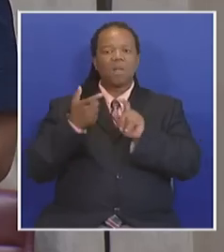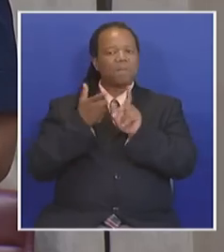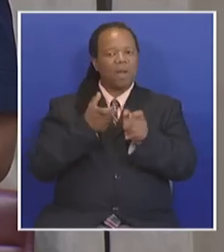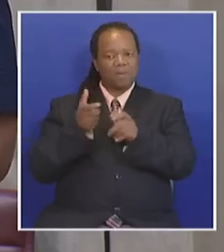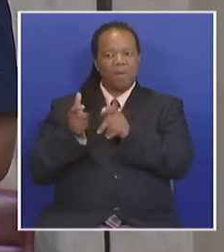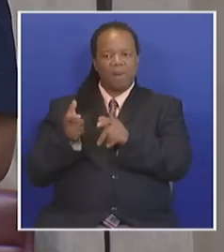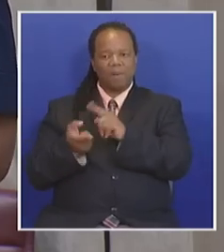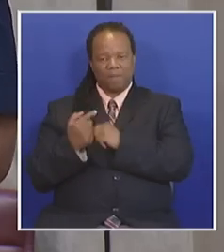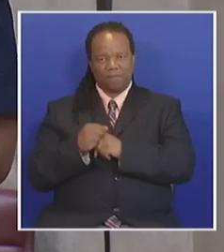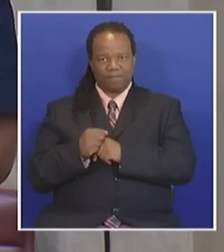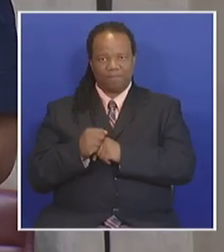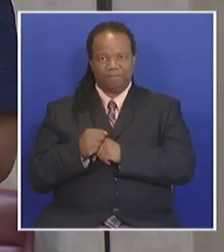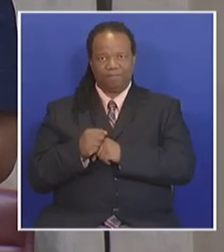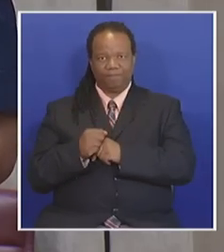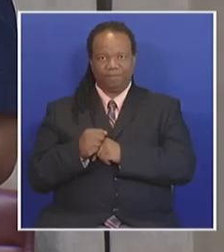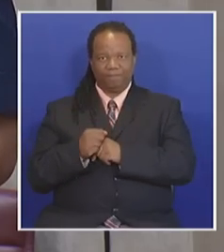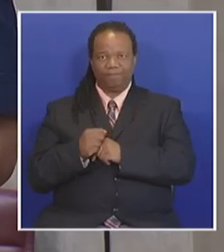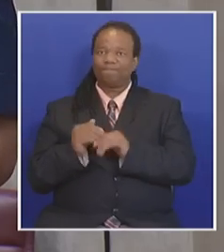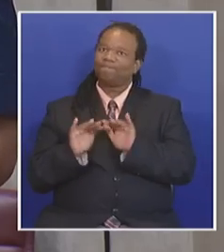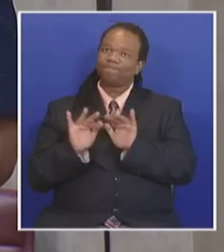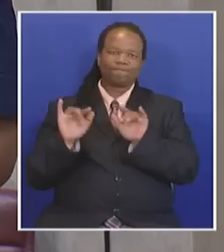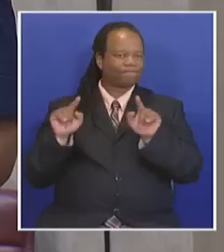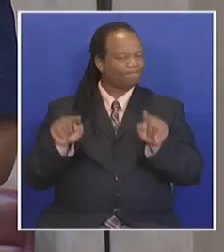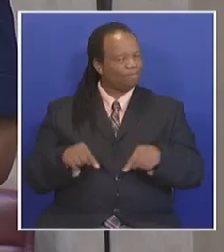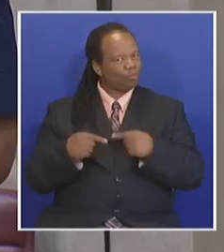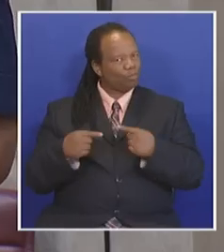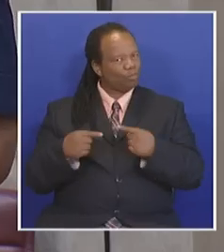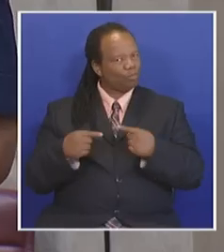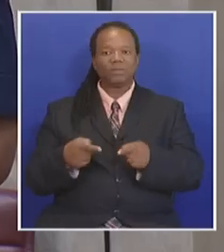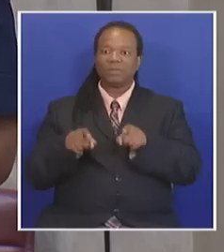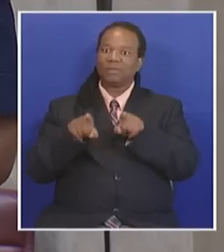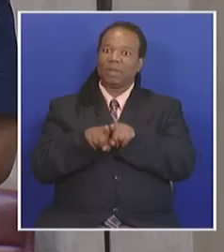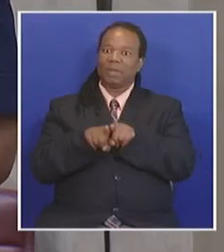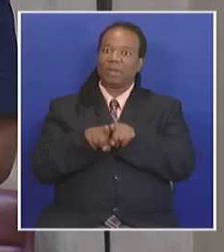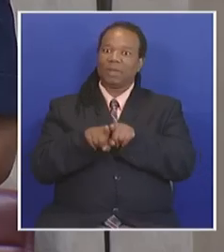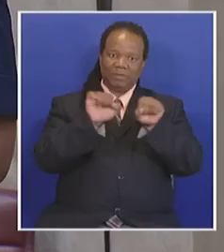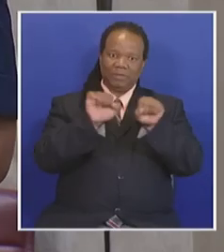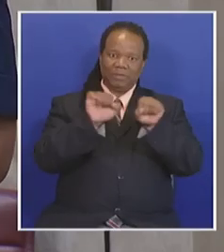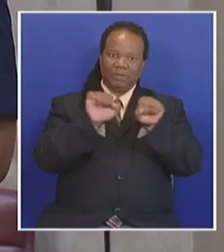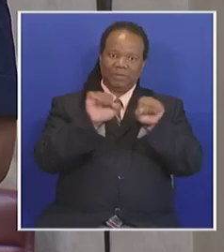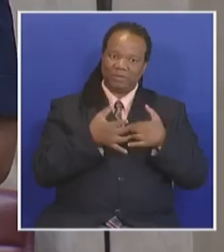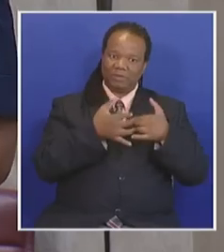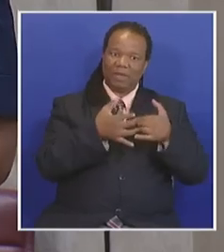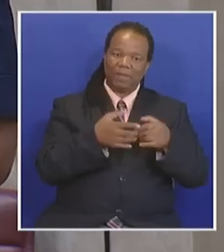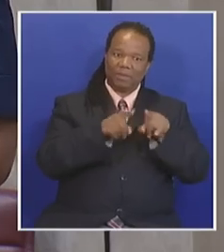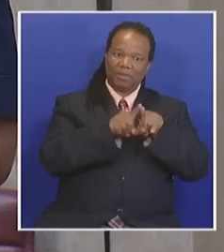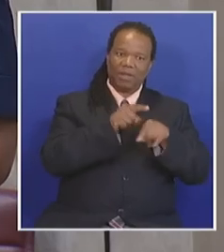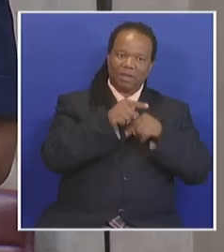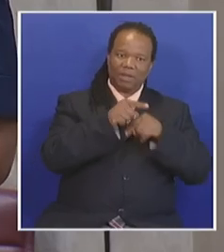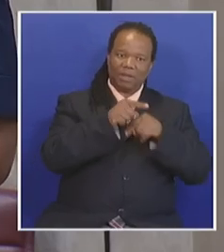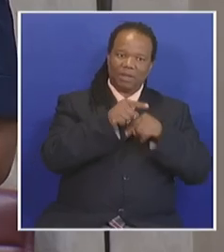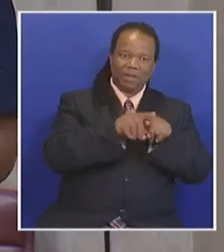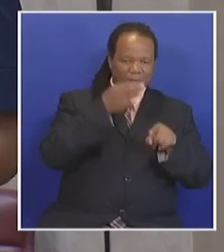is therefore could not stand by while South African similar system was being established by a government which also had